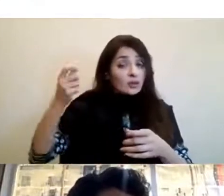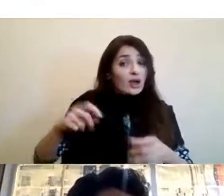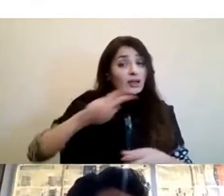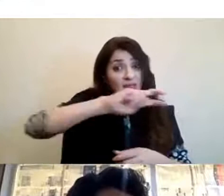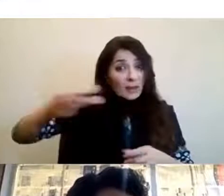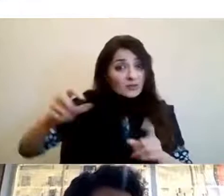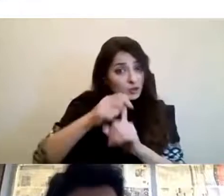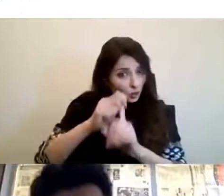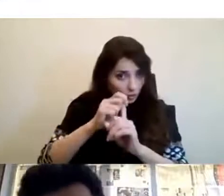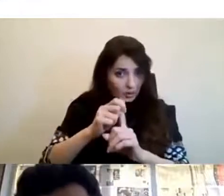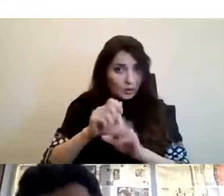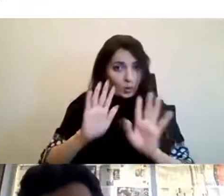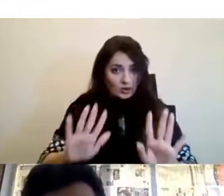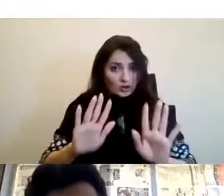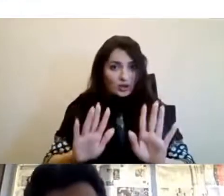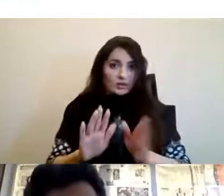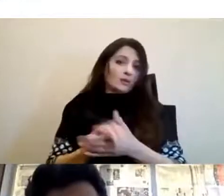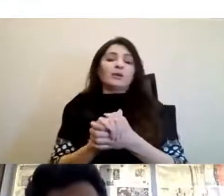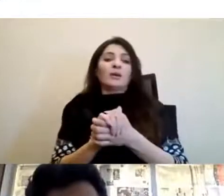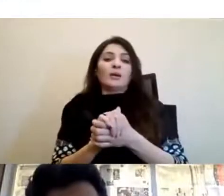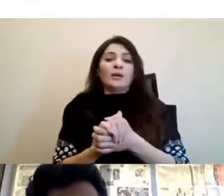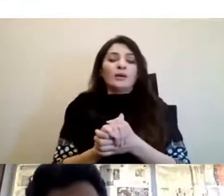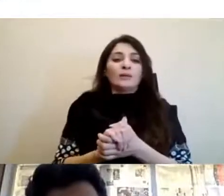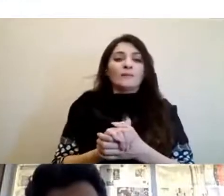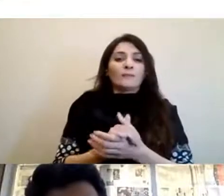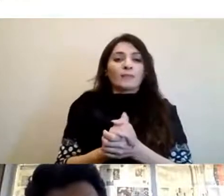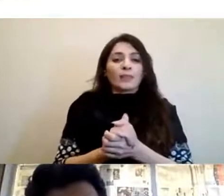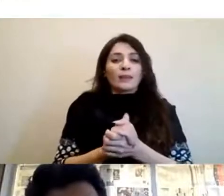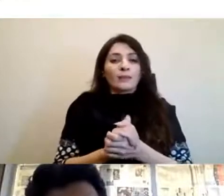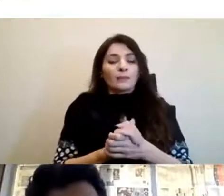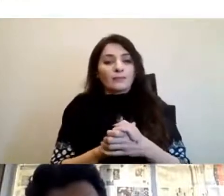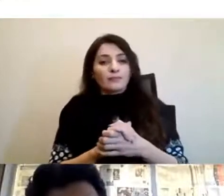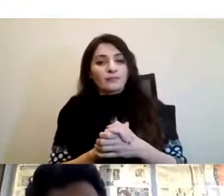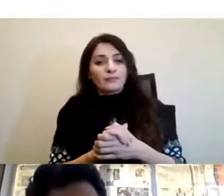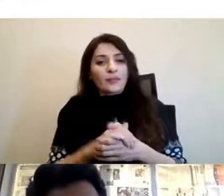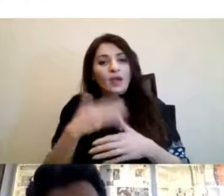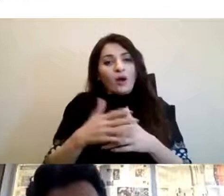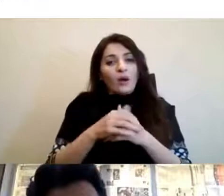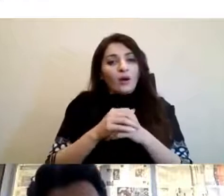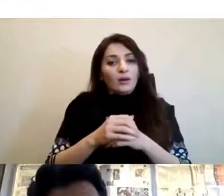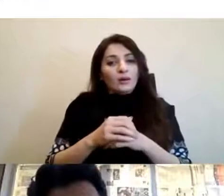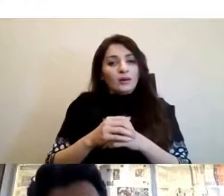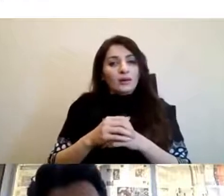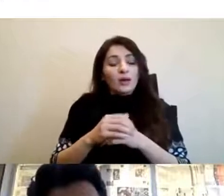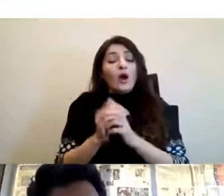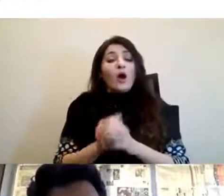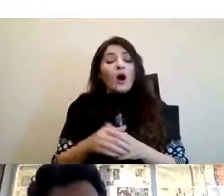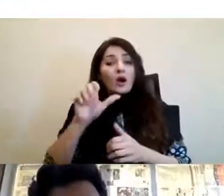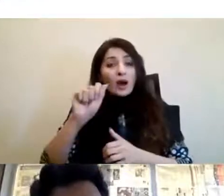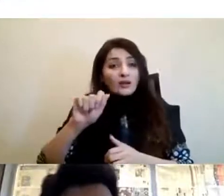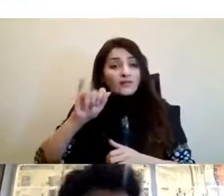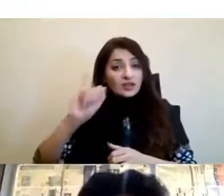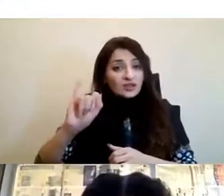biggest advances related to captioning is by investing in and leveraging artificial intelligence technologies